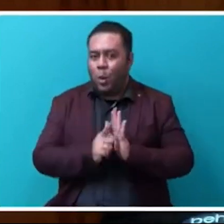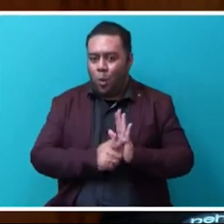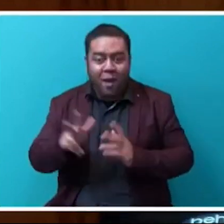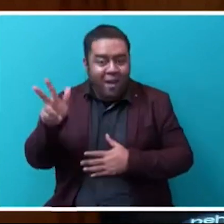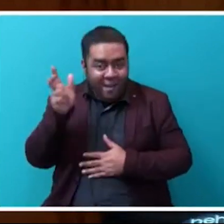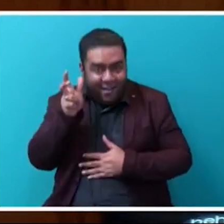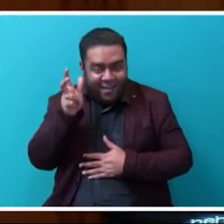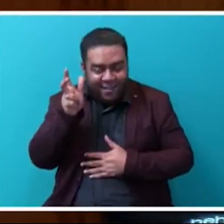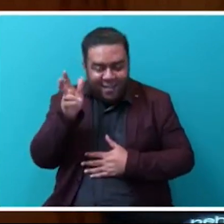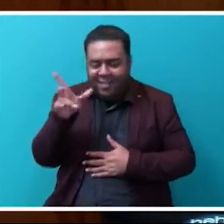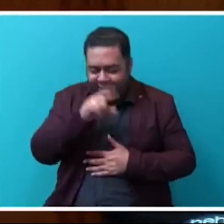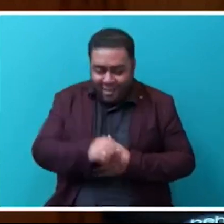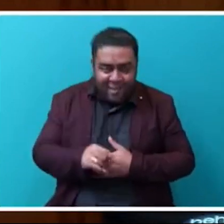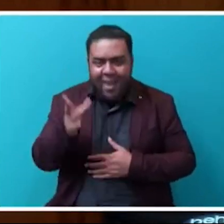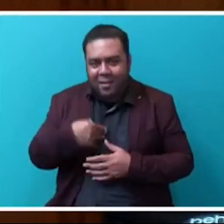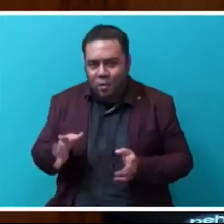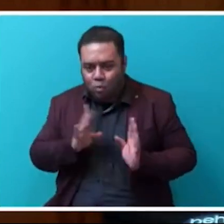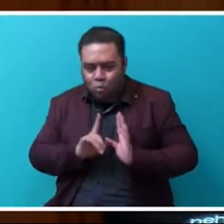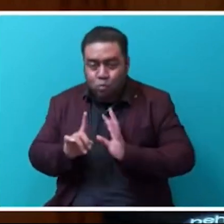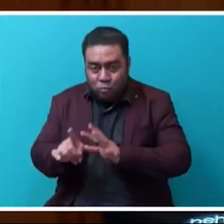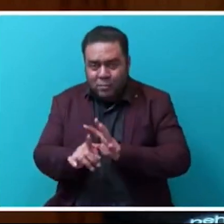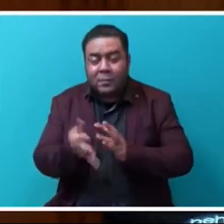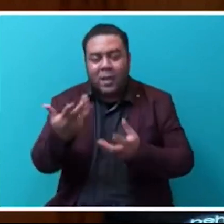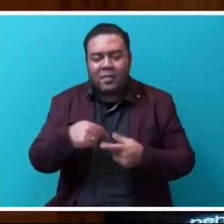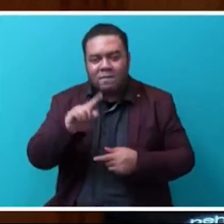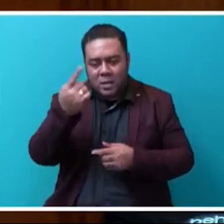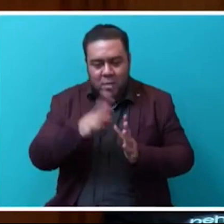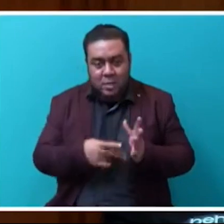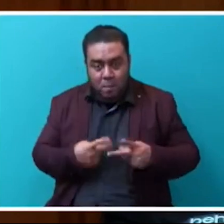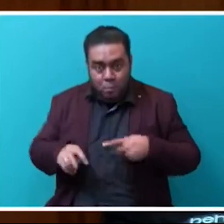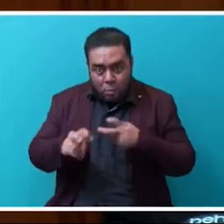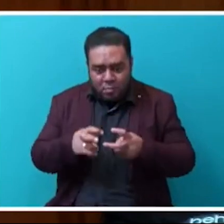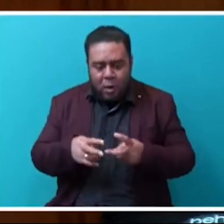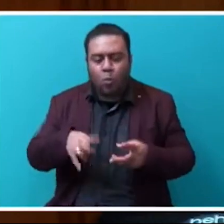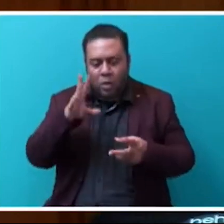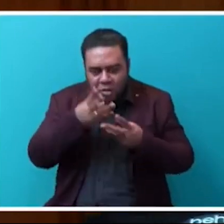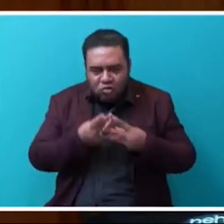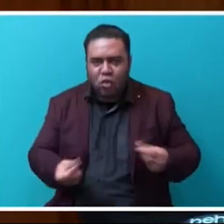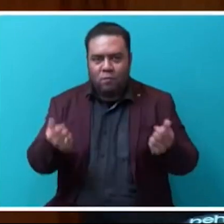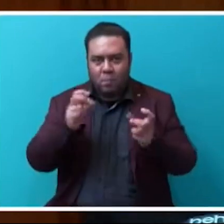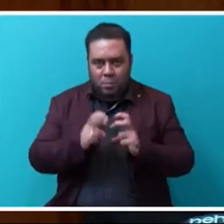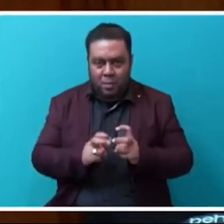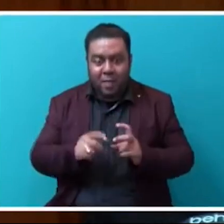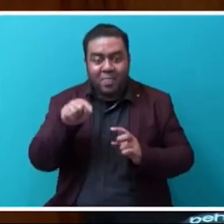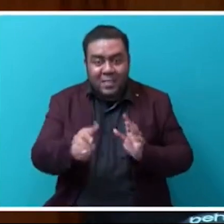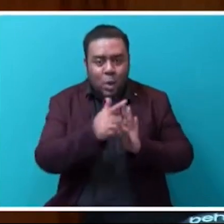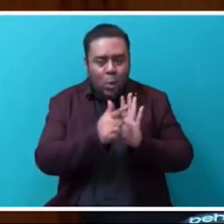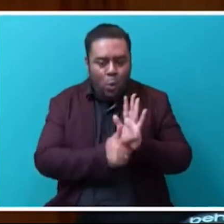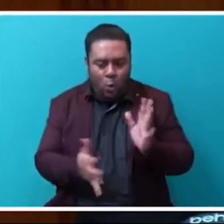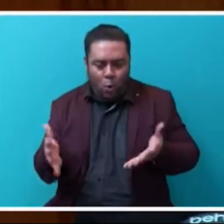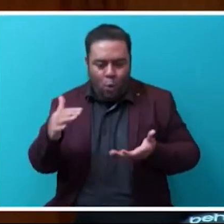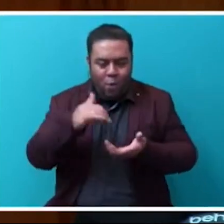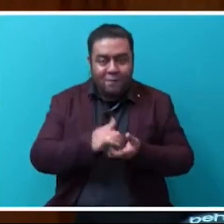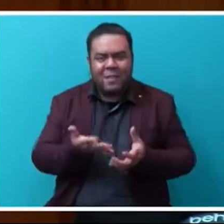heard and the circumstances that led their offending in the first place are addressed. These laws collectively